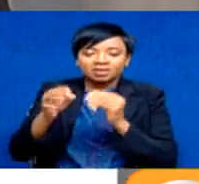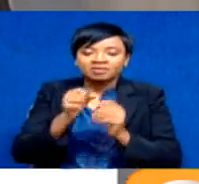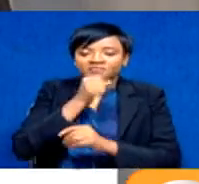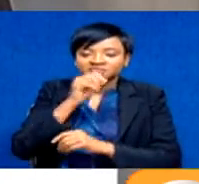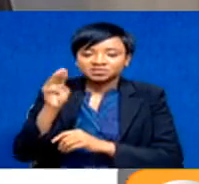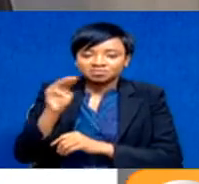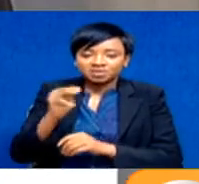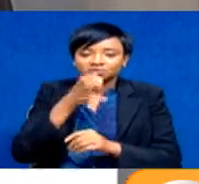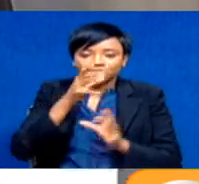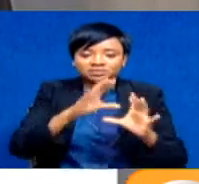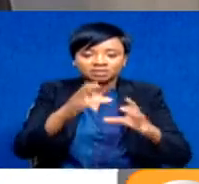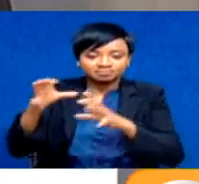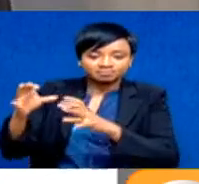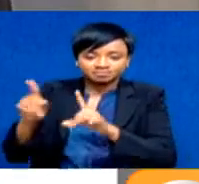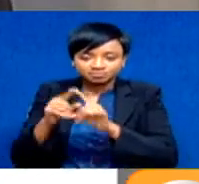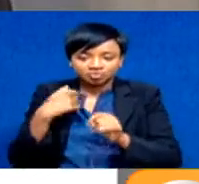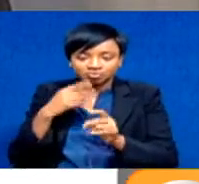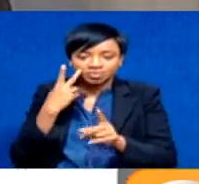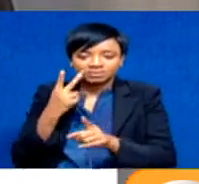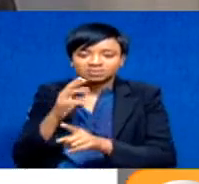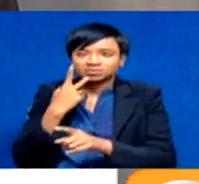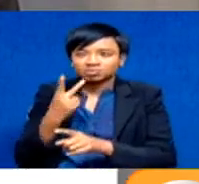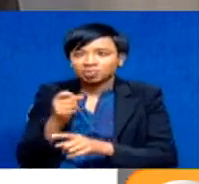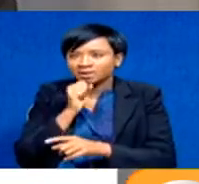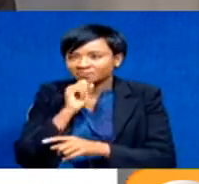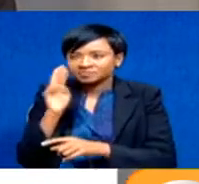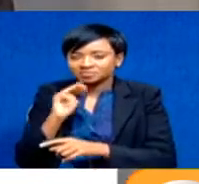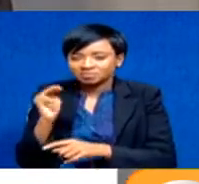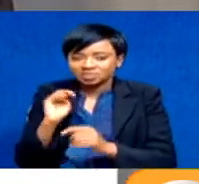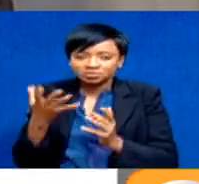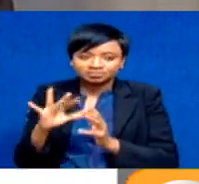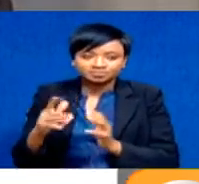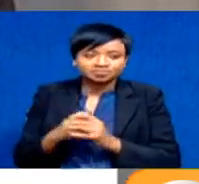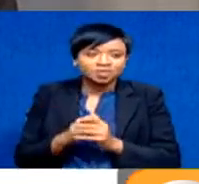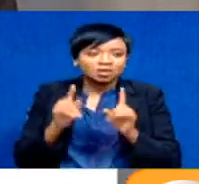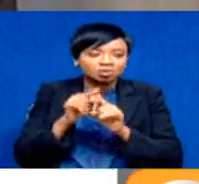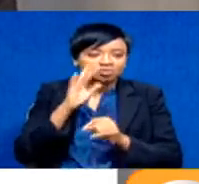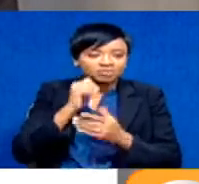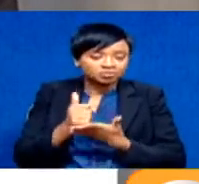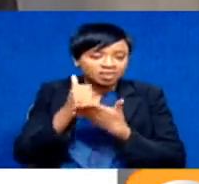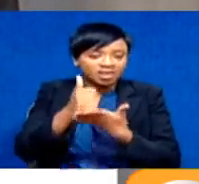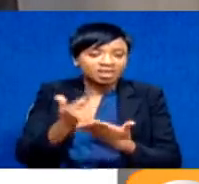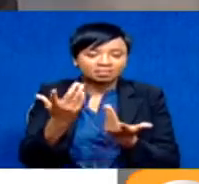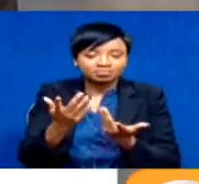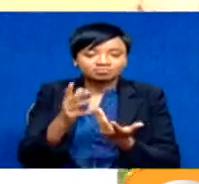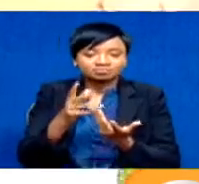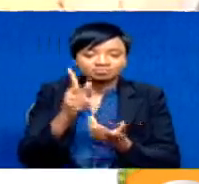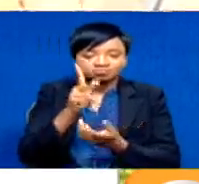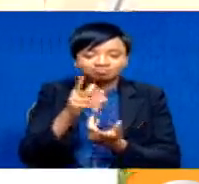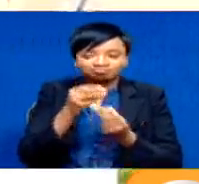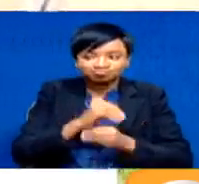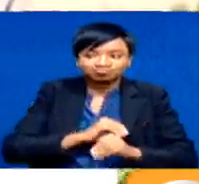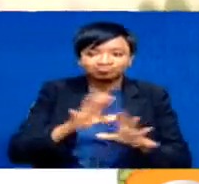five of them, we should be looking at 250 million. This will help with the piping because the distribution plans are already